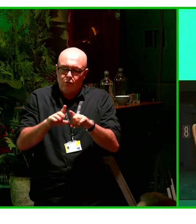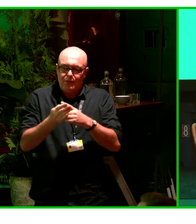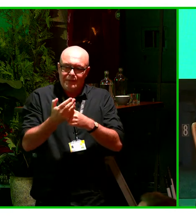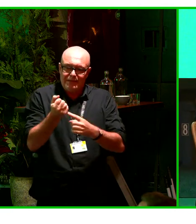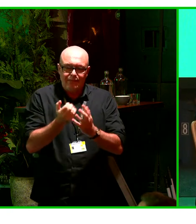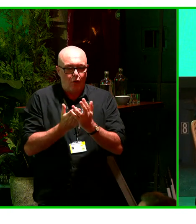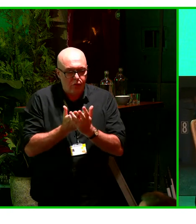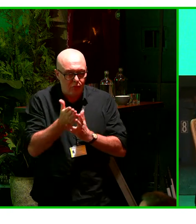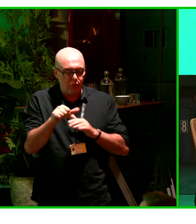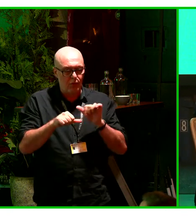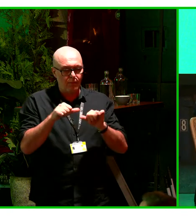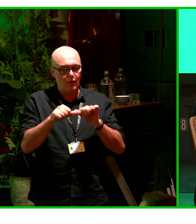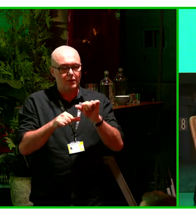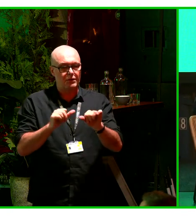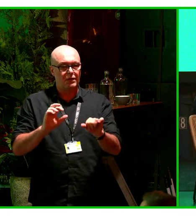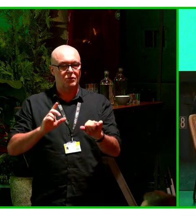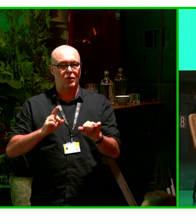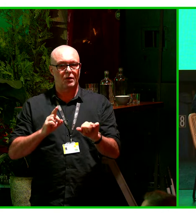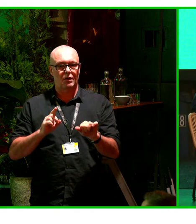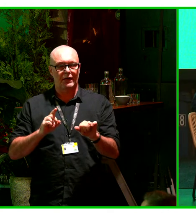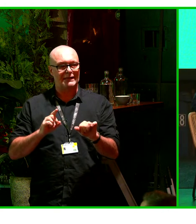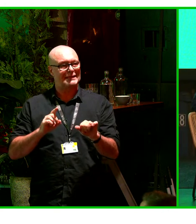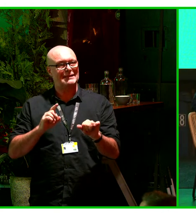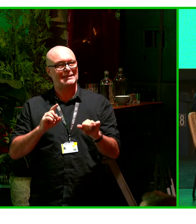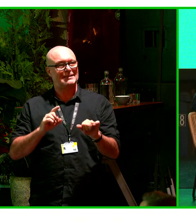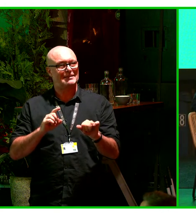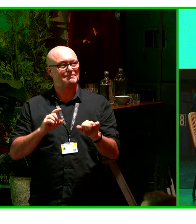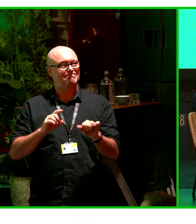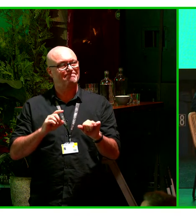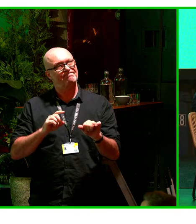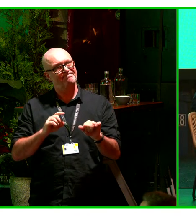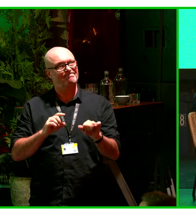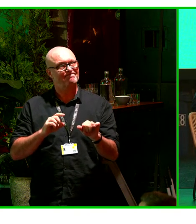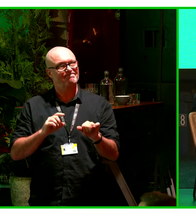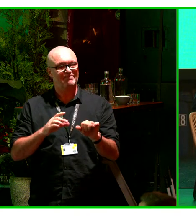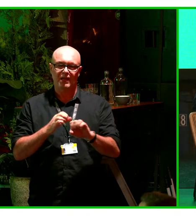this process is walk the walk, not just talk.